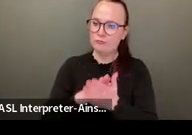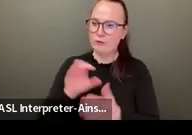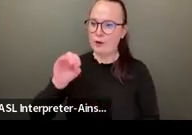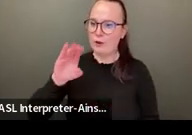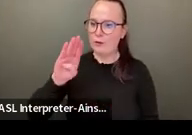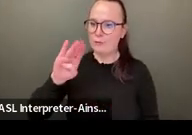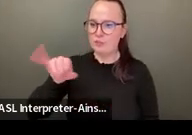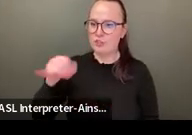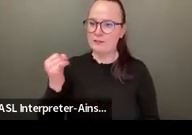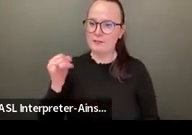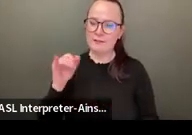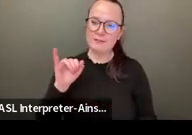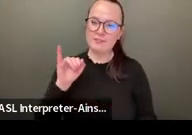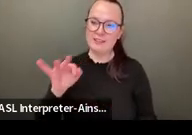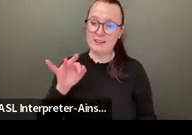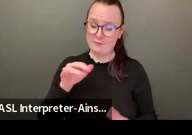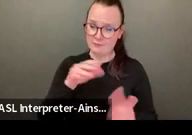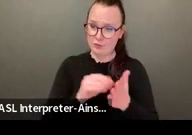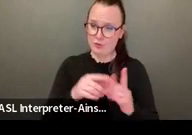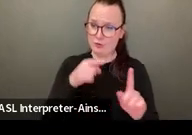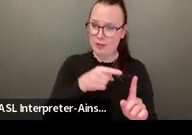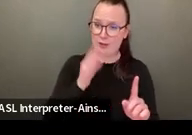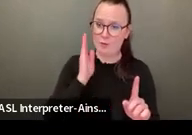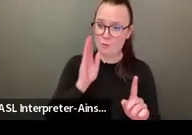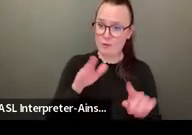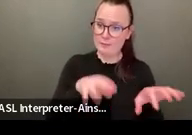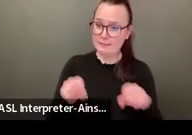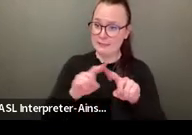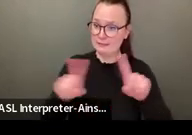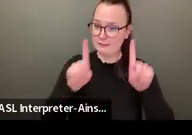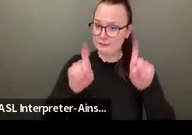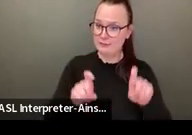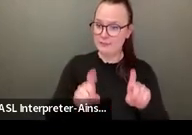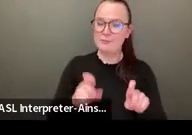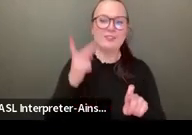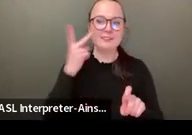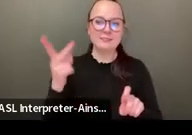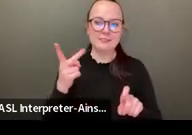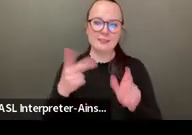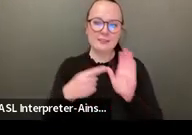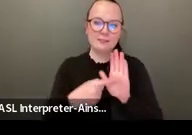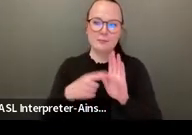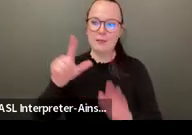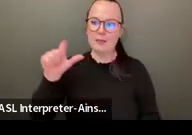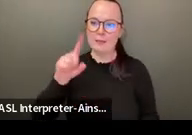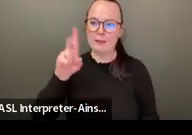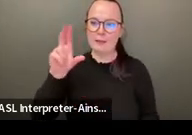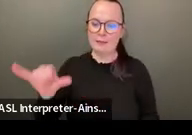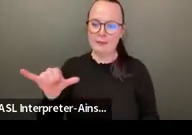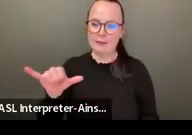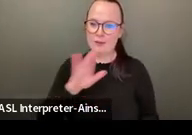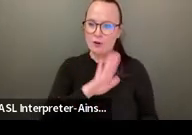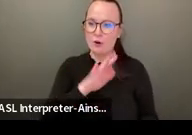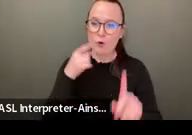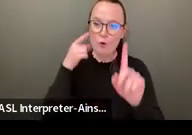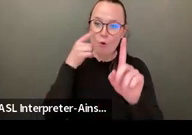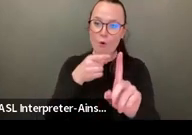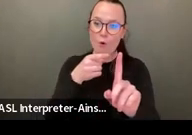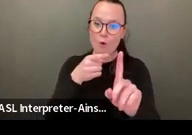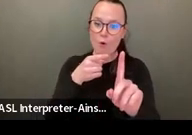and they need those objectives. You can see here in this example, Lily's goal is